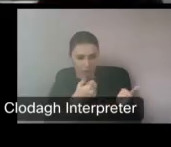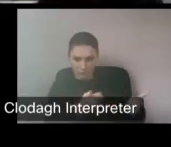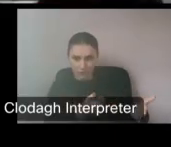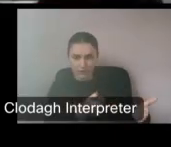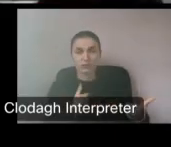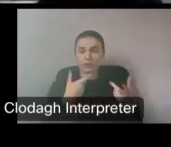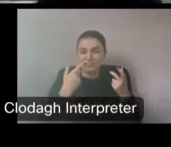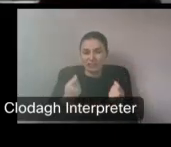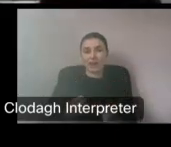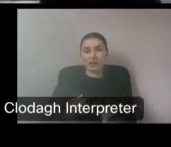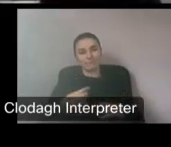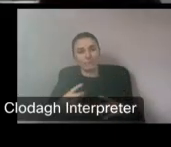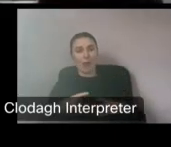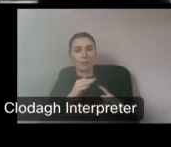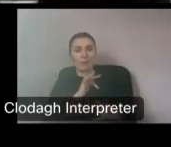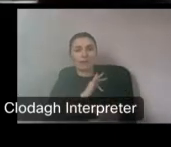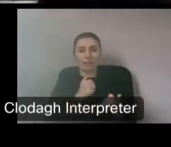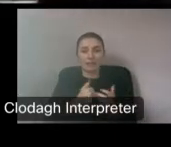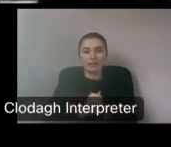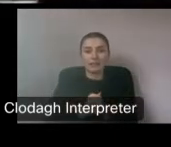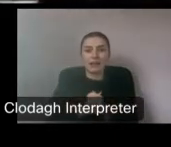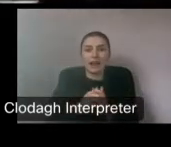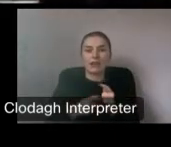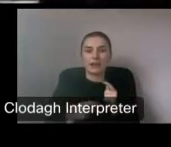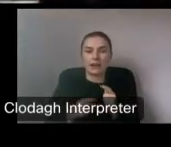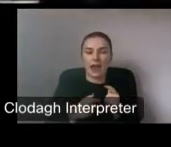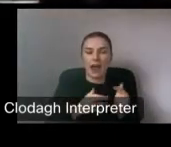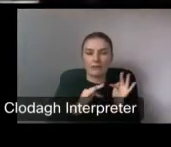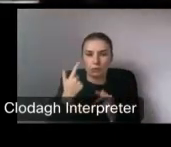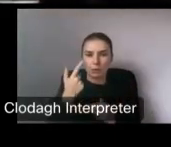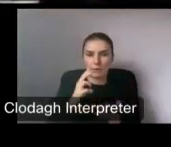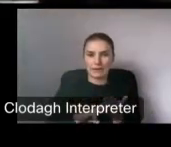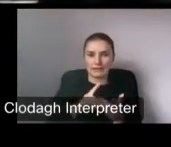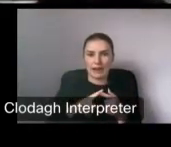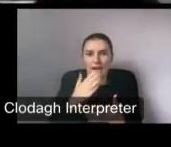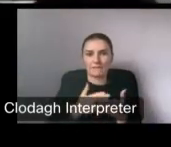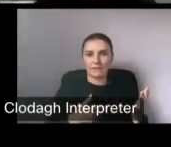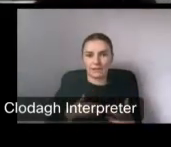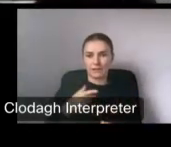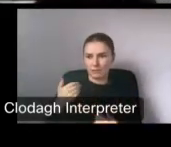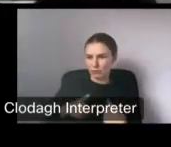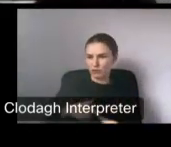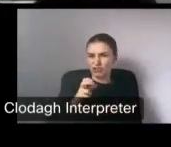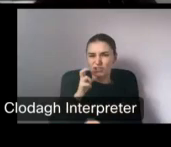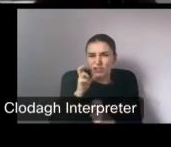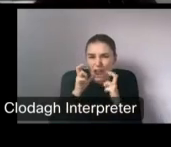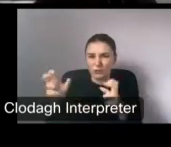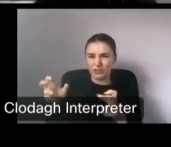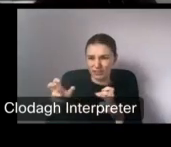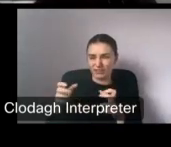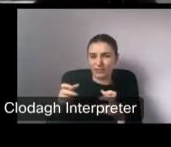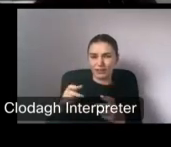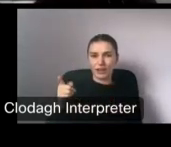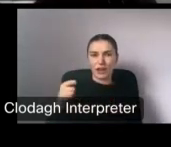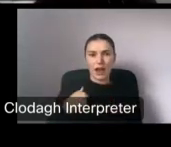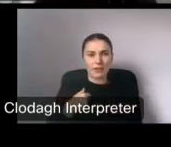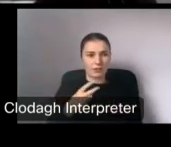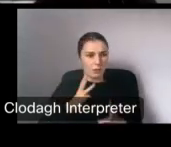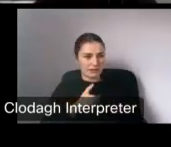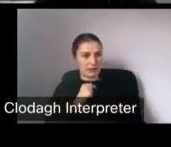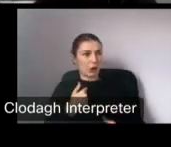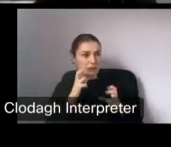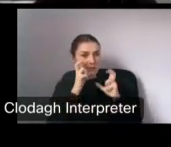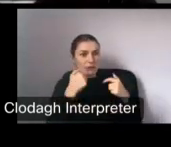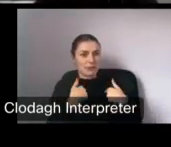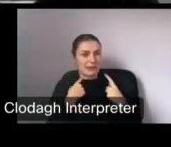down very chuffed with myself. And within a minute and a half, your man was shouting at him. And I went up and she said, he's shouting at me, he